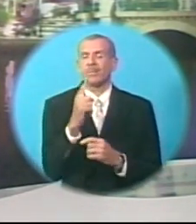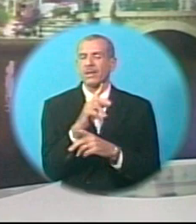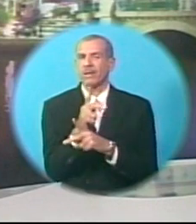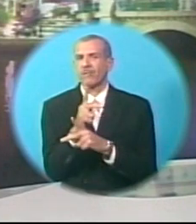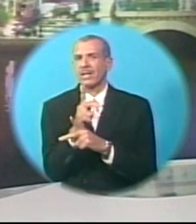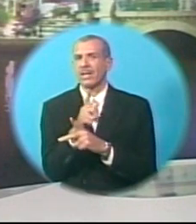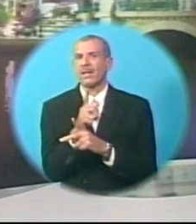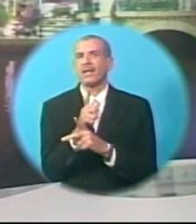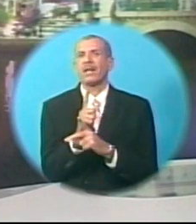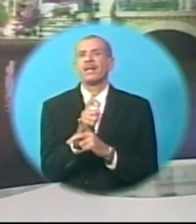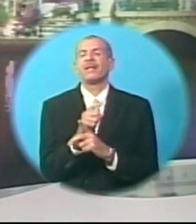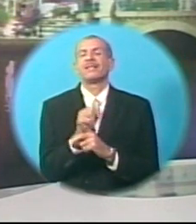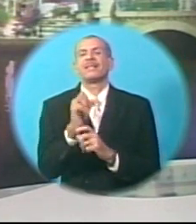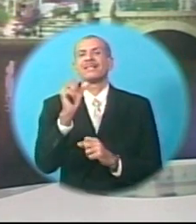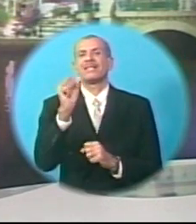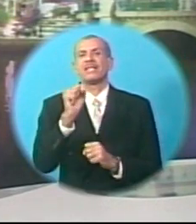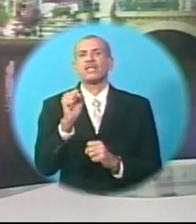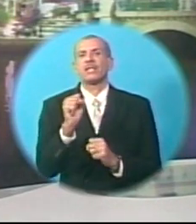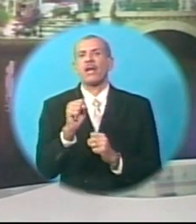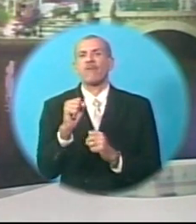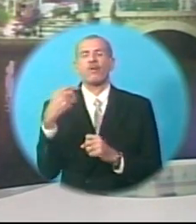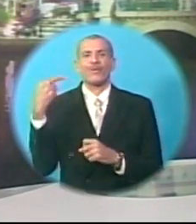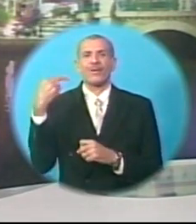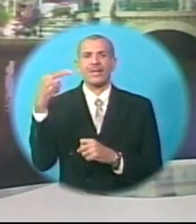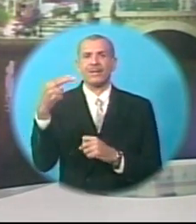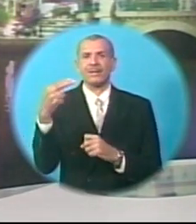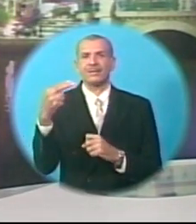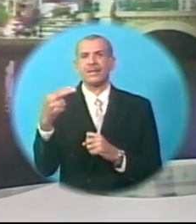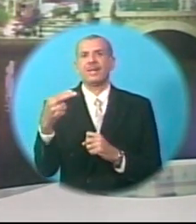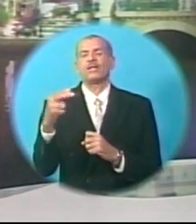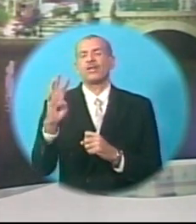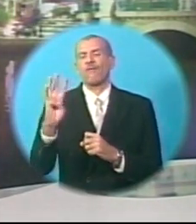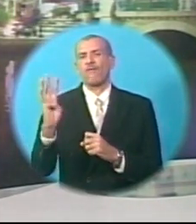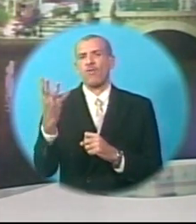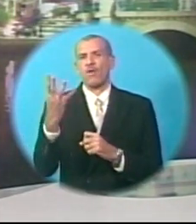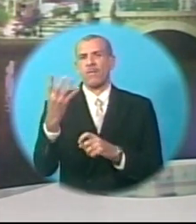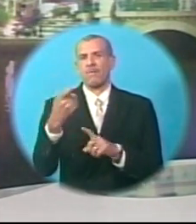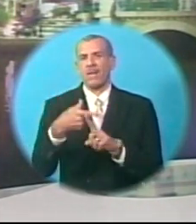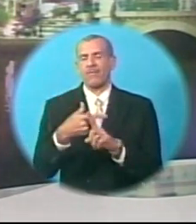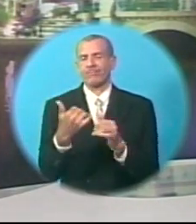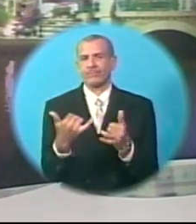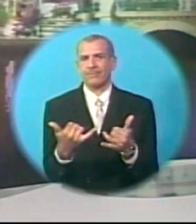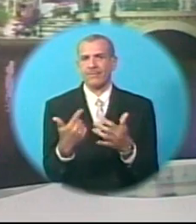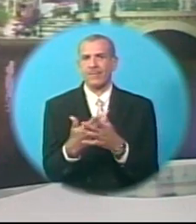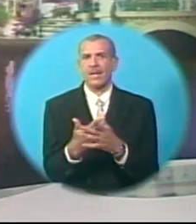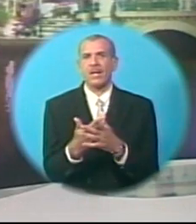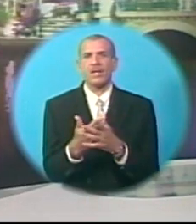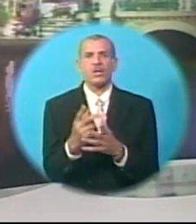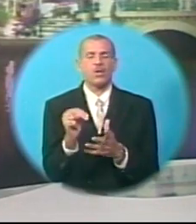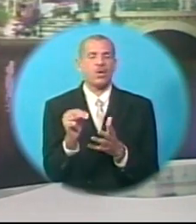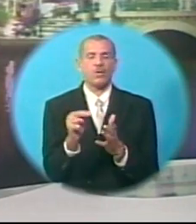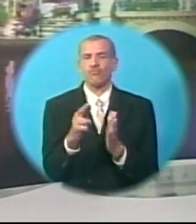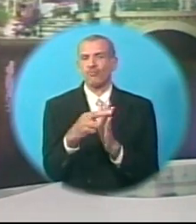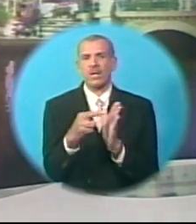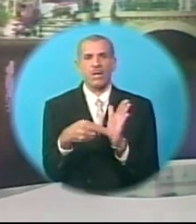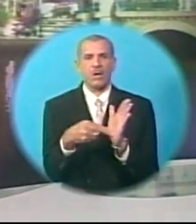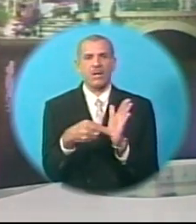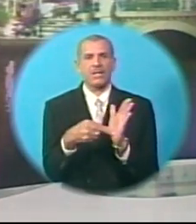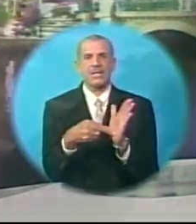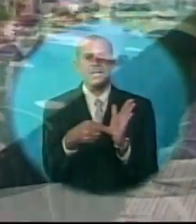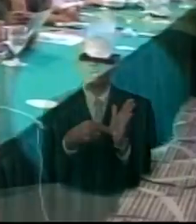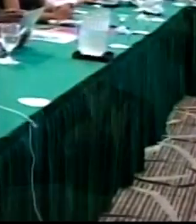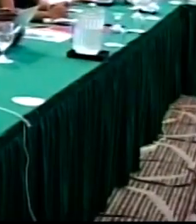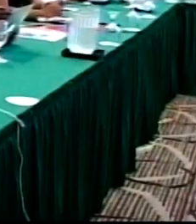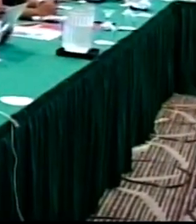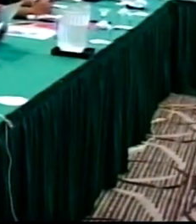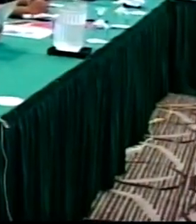4th month. According to Minister of Health John Boyce, no new confirmed cases were recorded since May. Now, to date, the island has